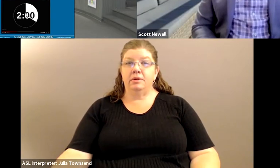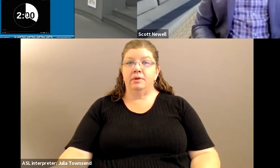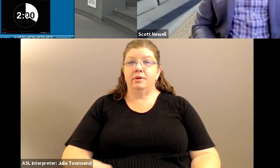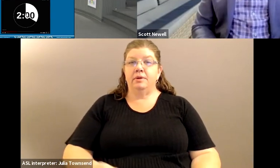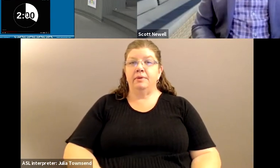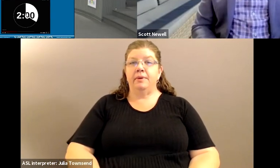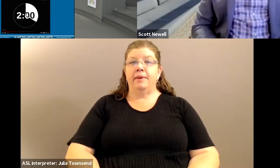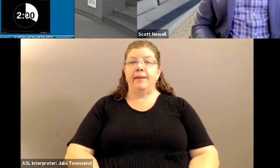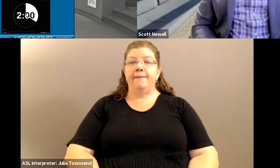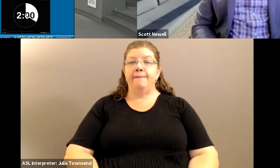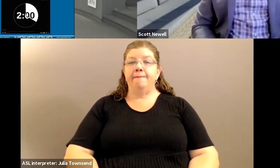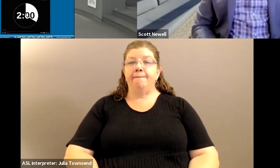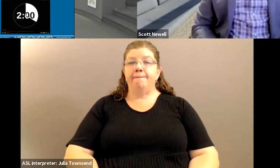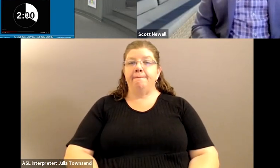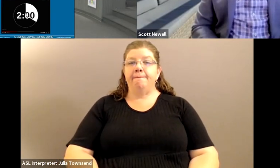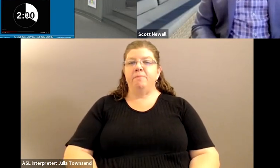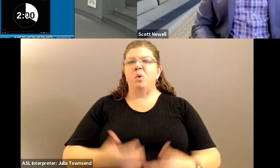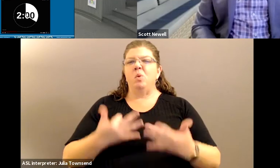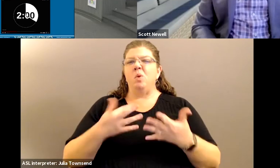one moment